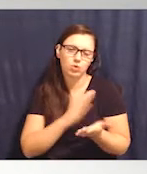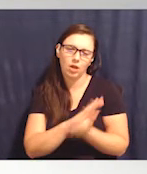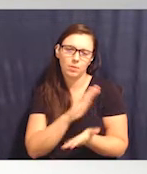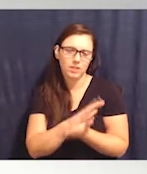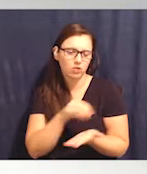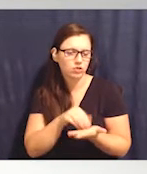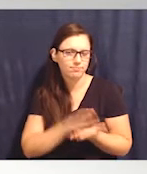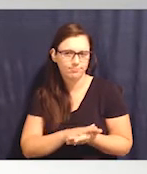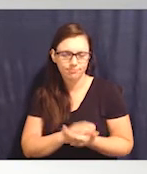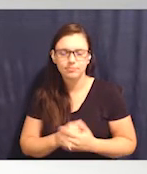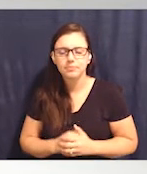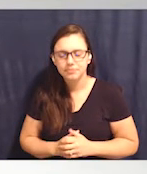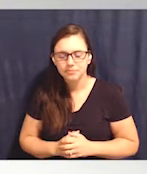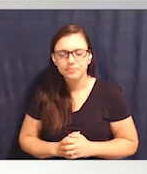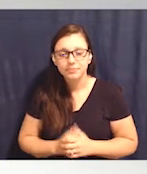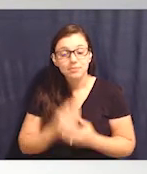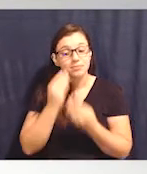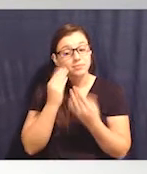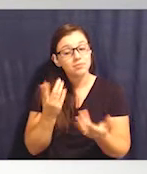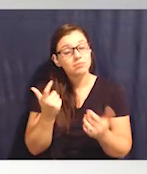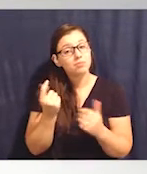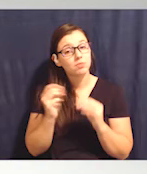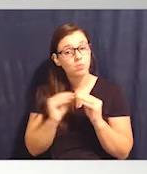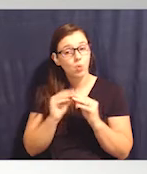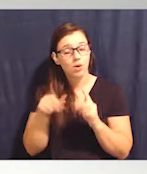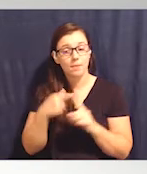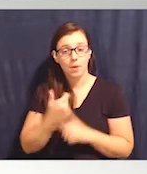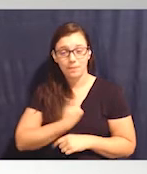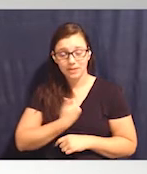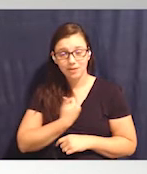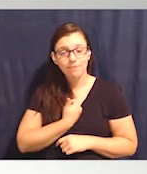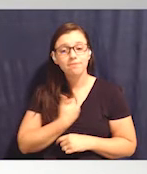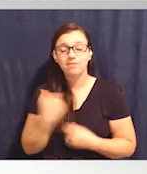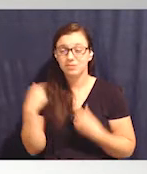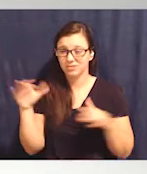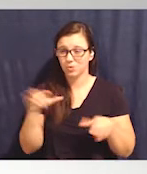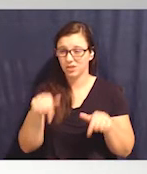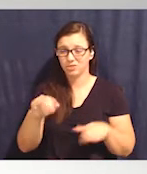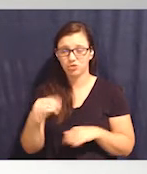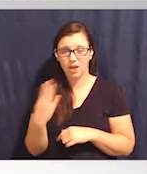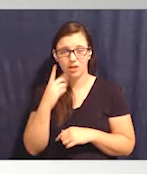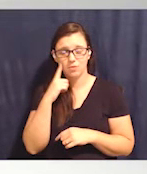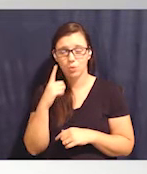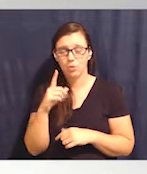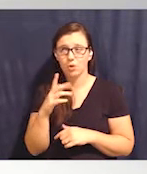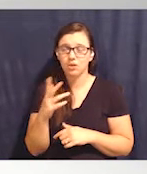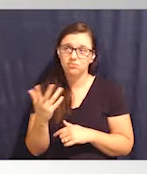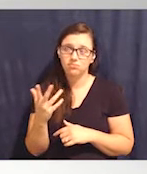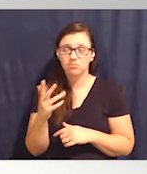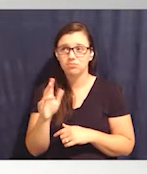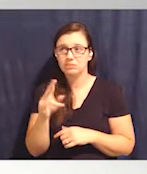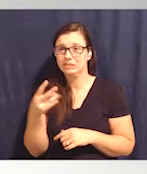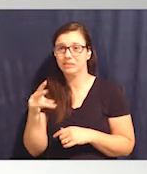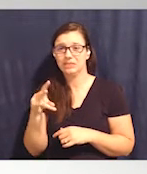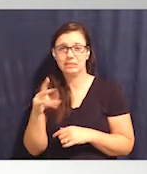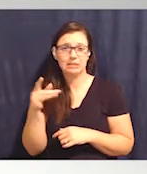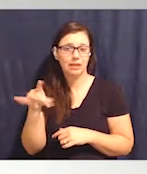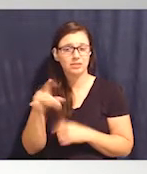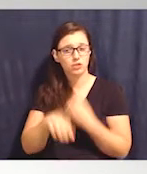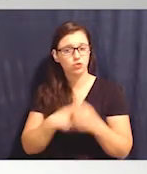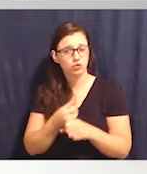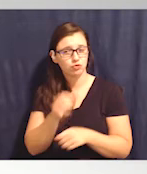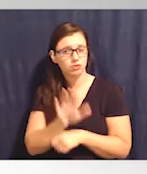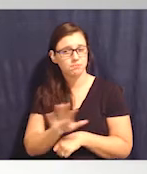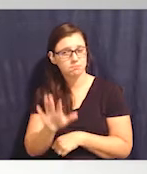you a little bit about myself, I've been doing this job now for 17, 18 years, something like that.